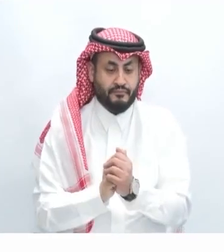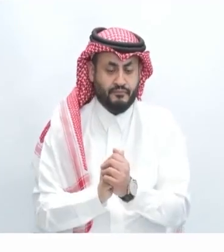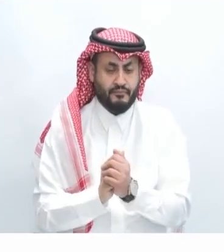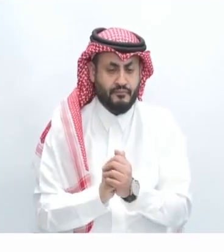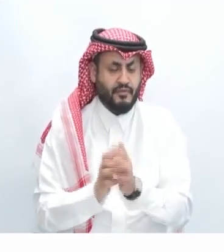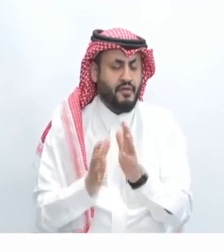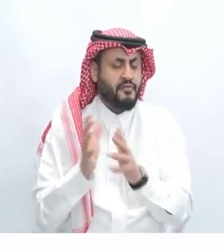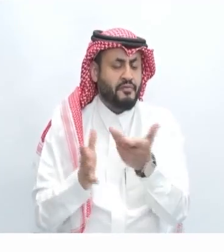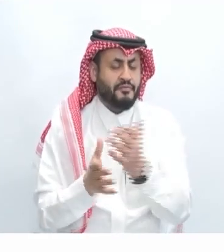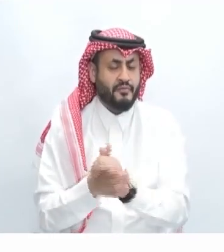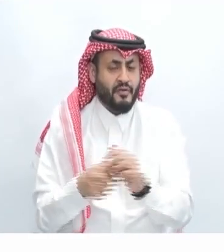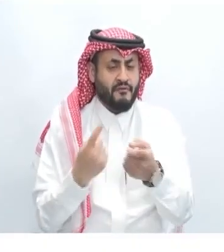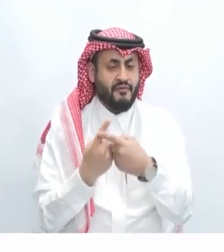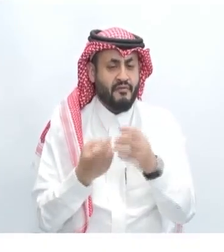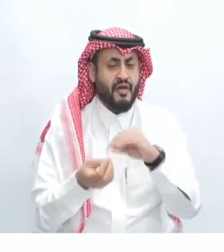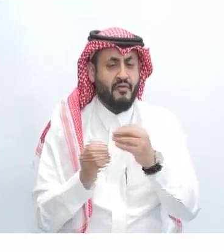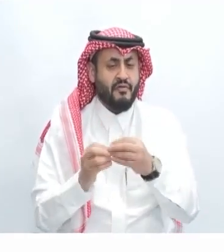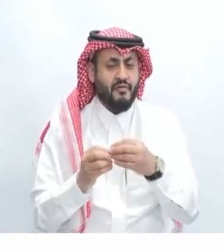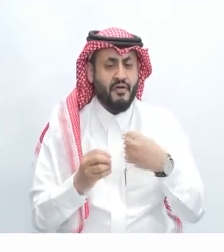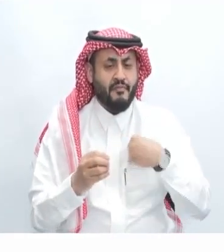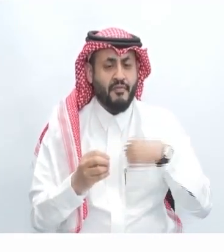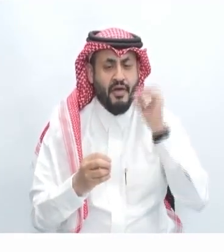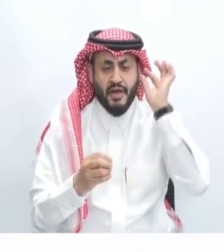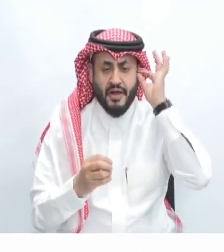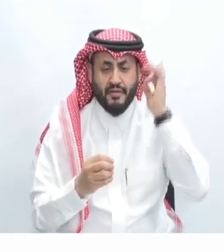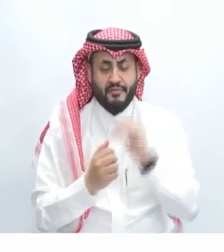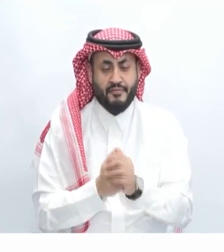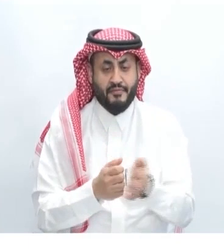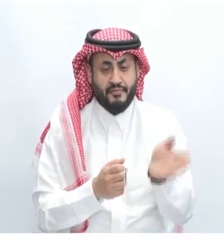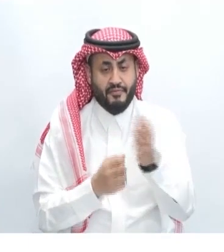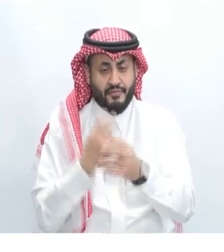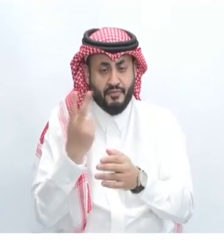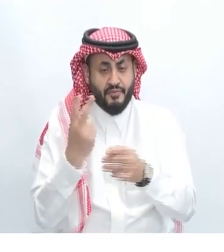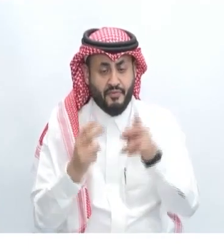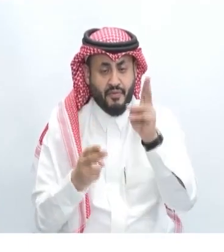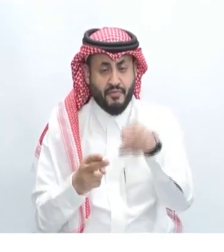Zebras are black and white and have stripes.